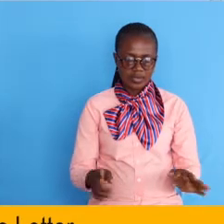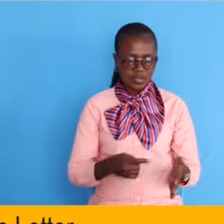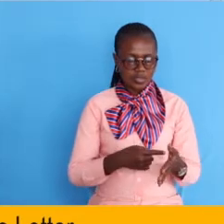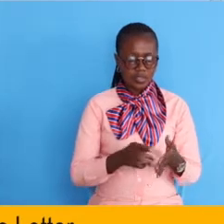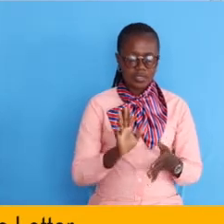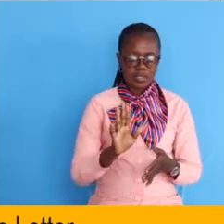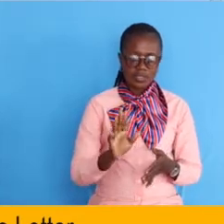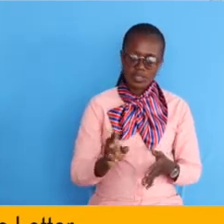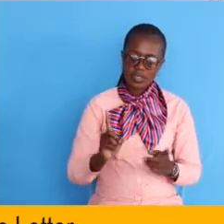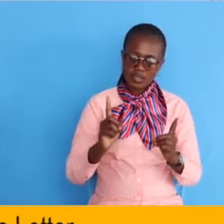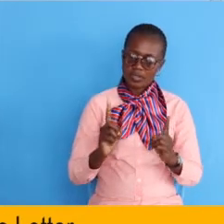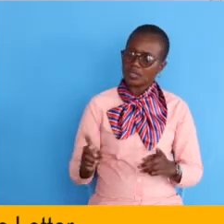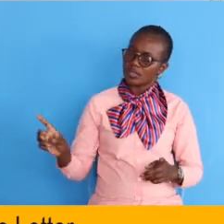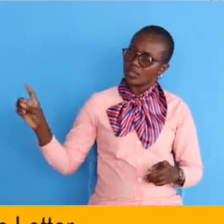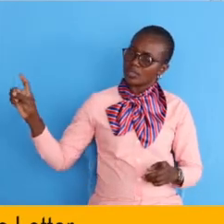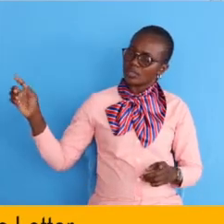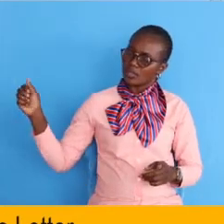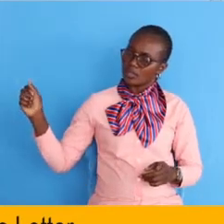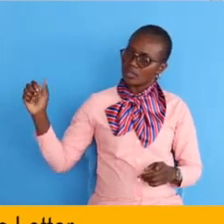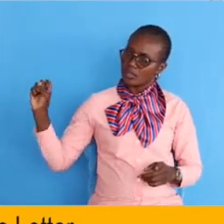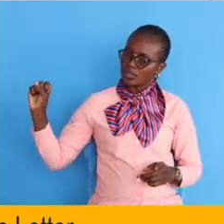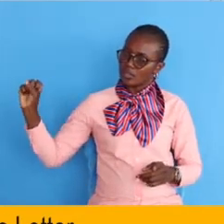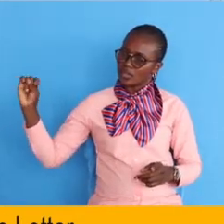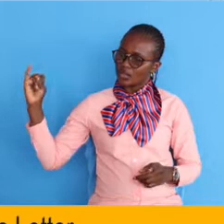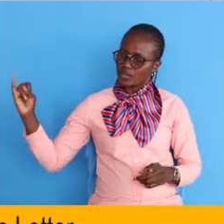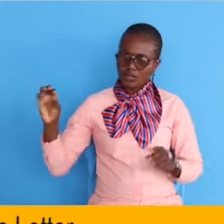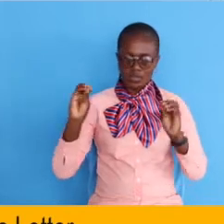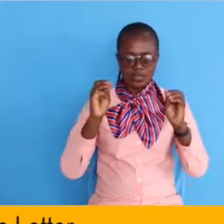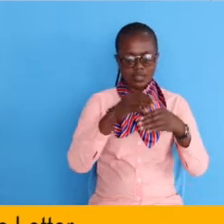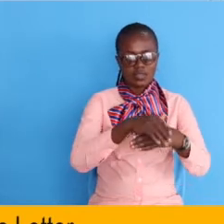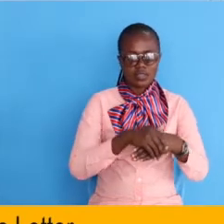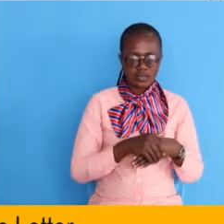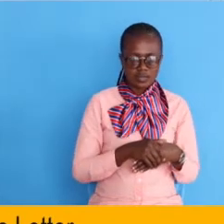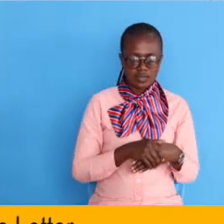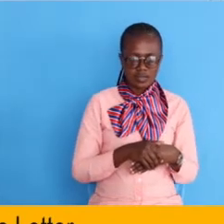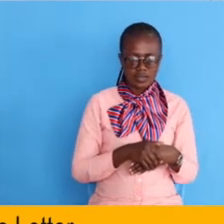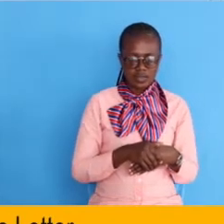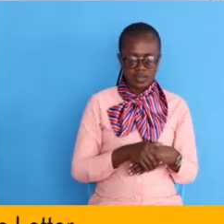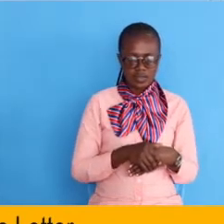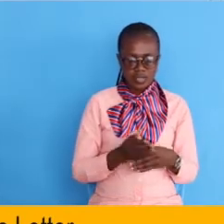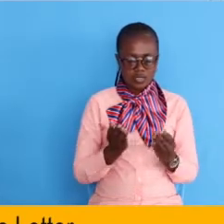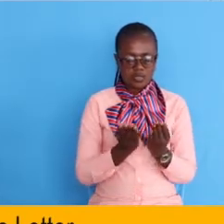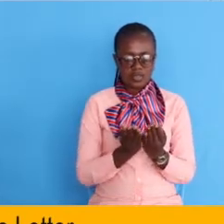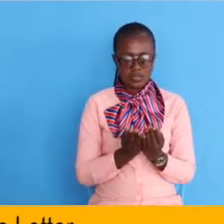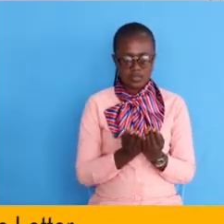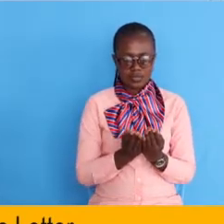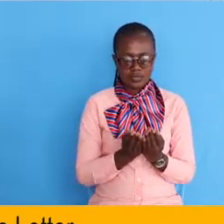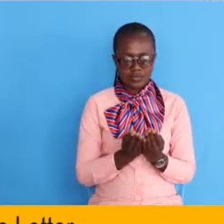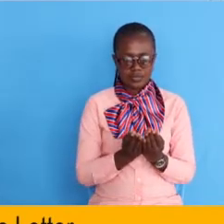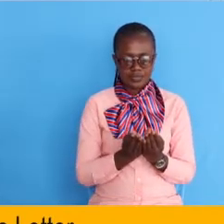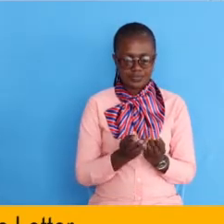My name is Mr. Darcy. I teach English language. The lesson is